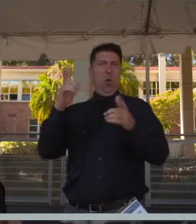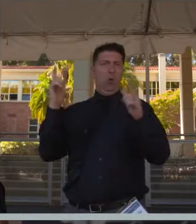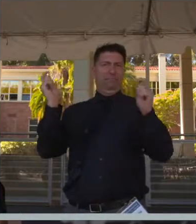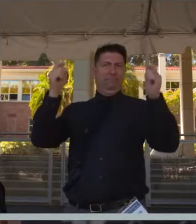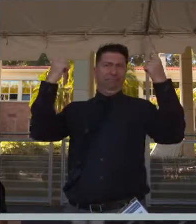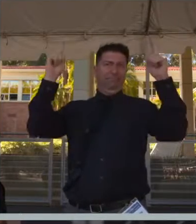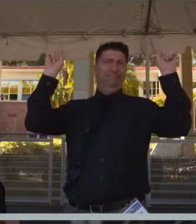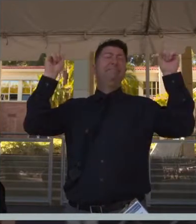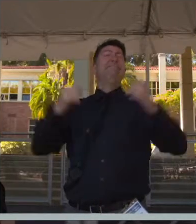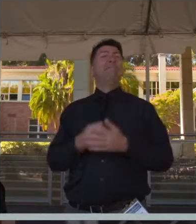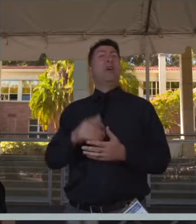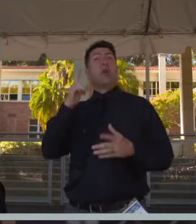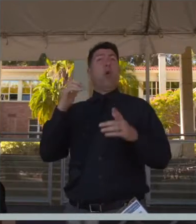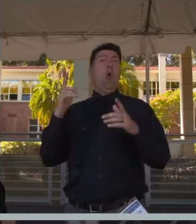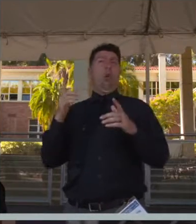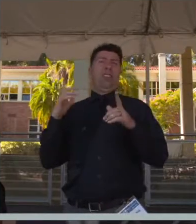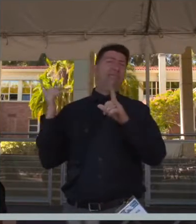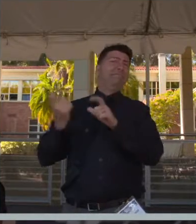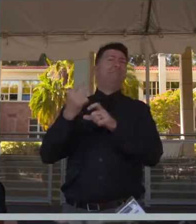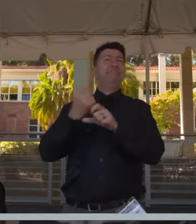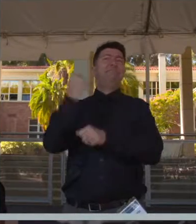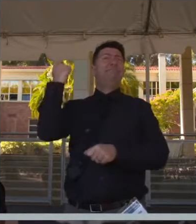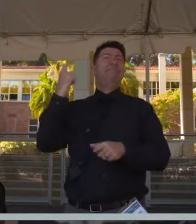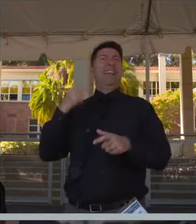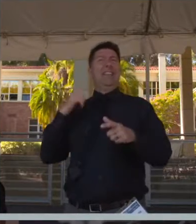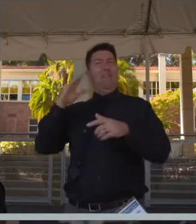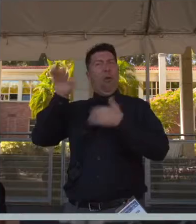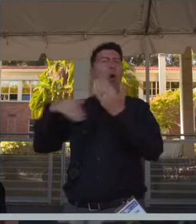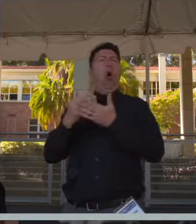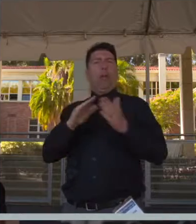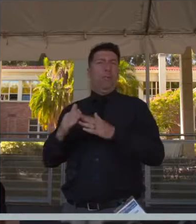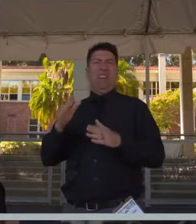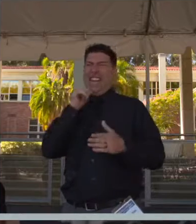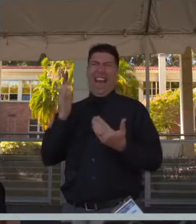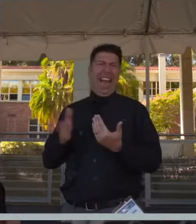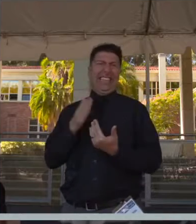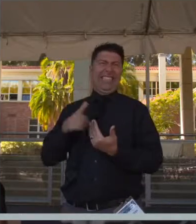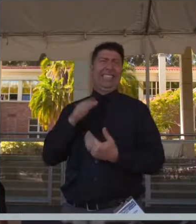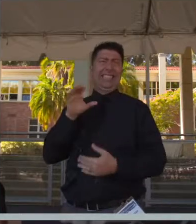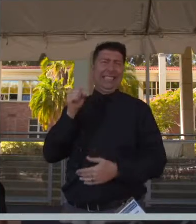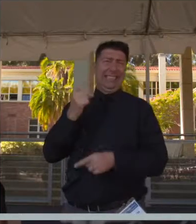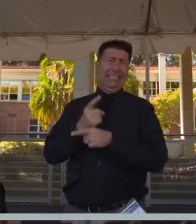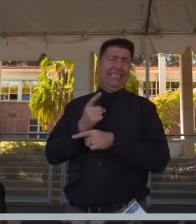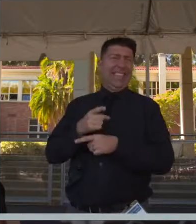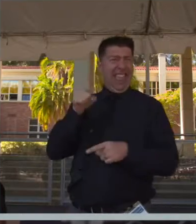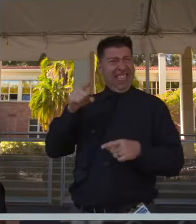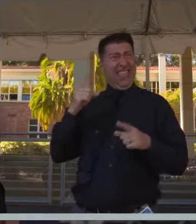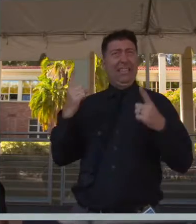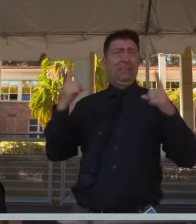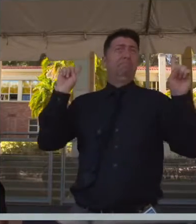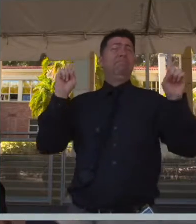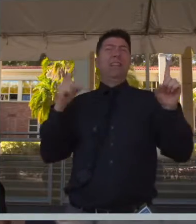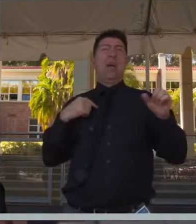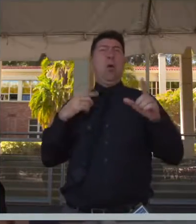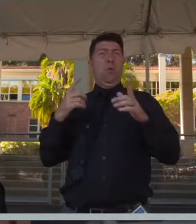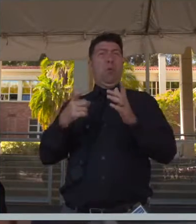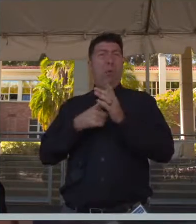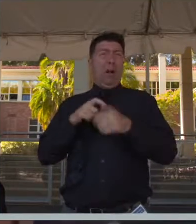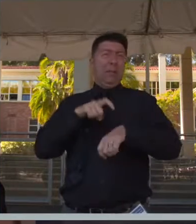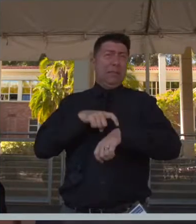Your victories are our community's victories, and they haven't come easily. Such accomplishments are the product of time